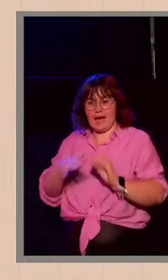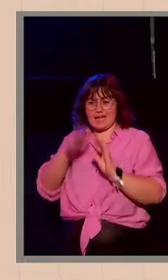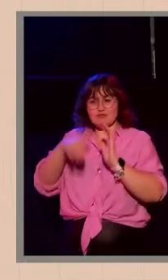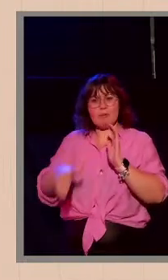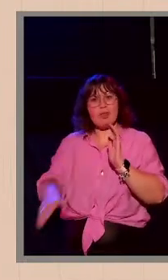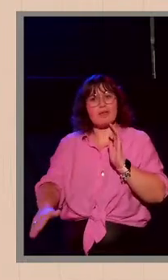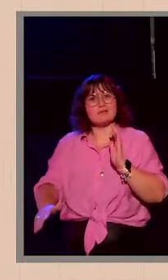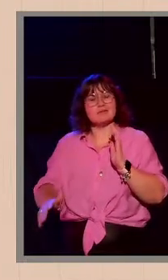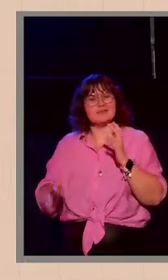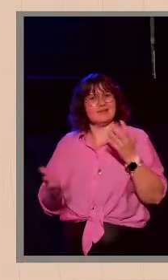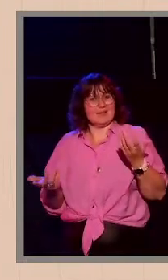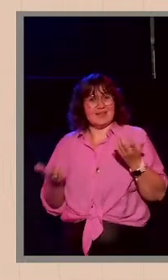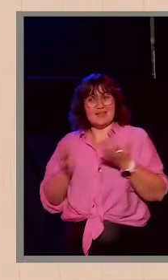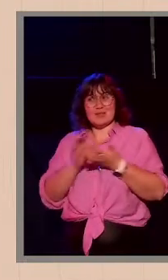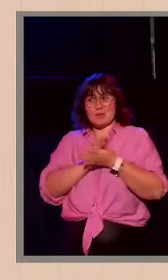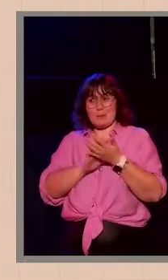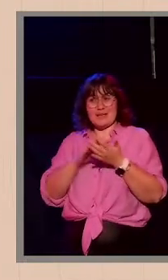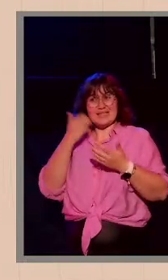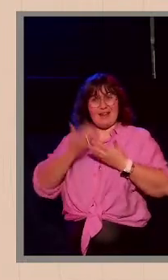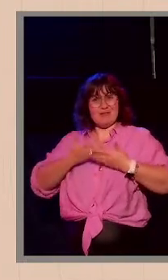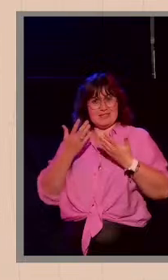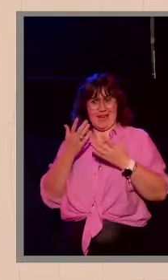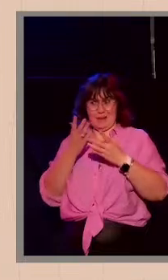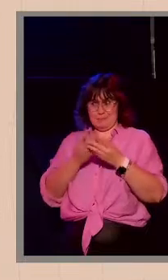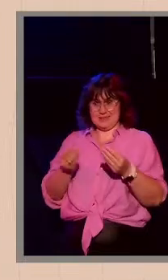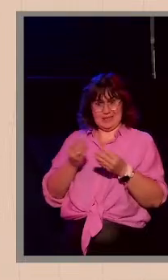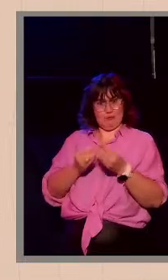it's everyday materials.